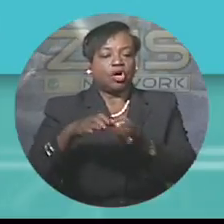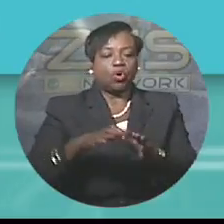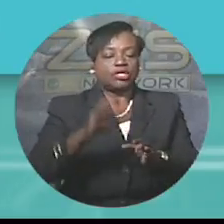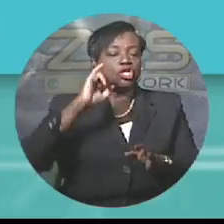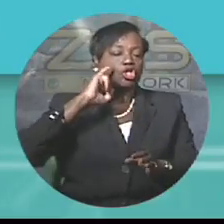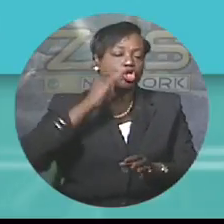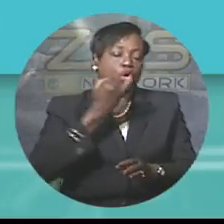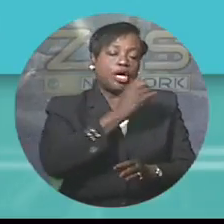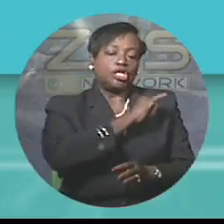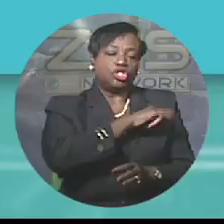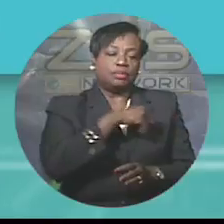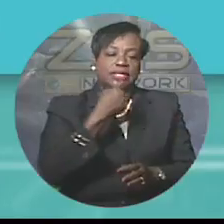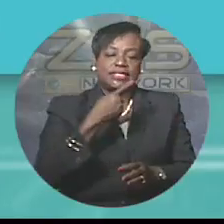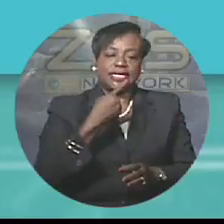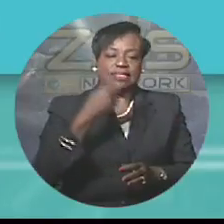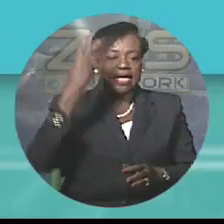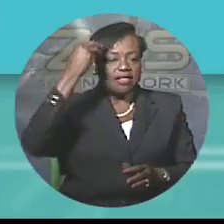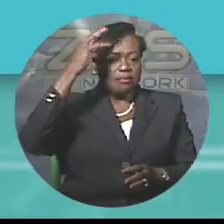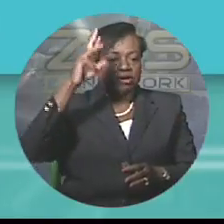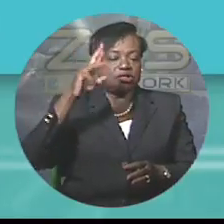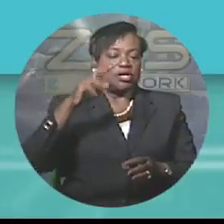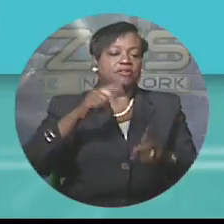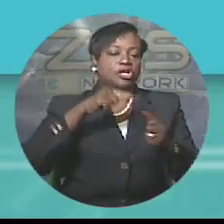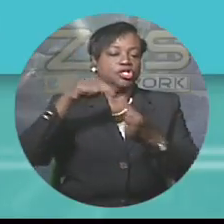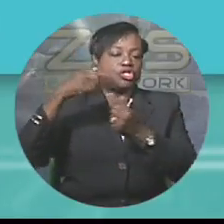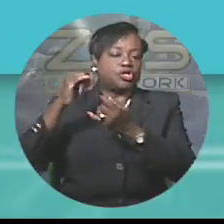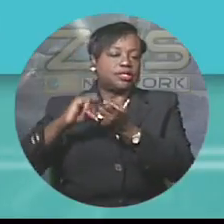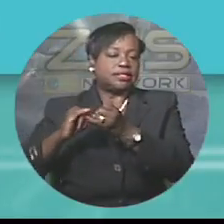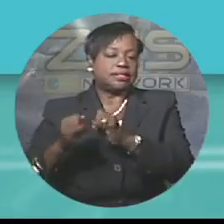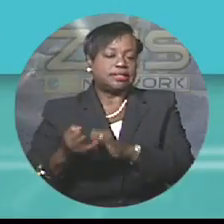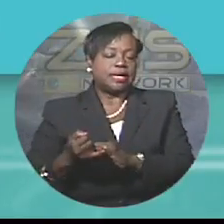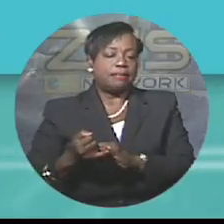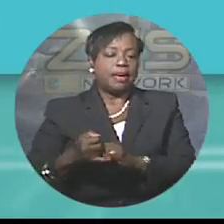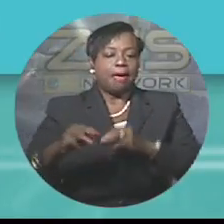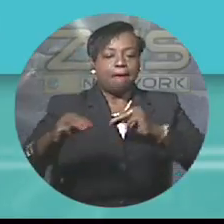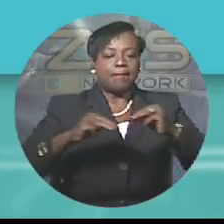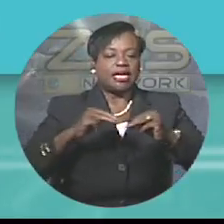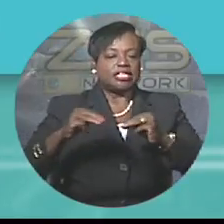in the statement, the Ministry of Tourism's crisis management team continues to